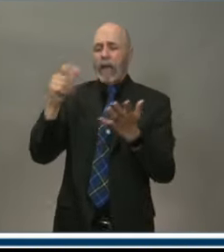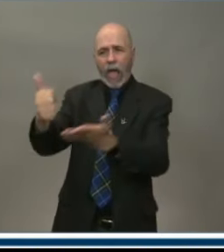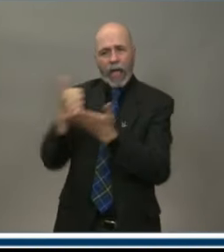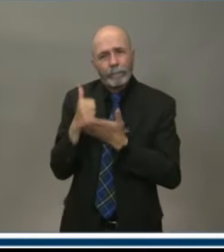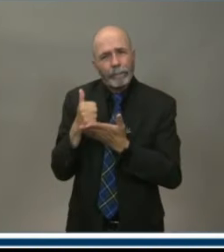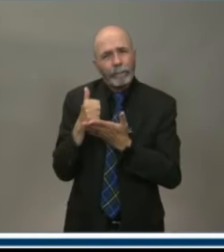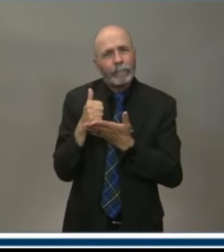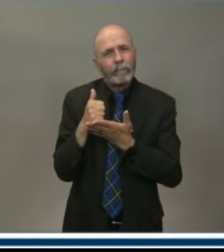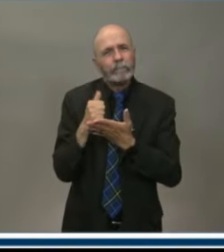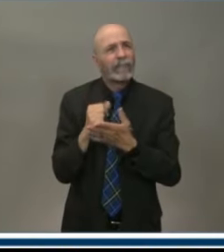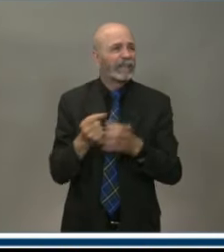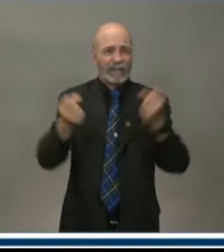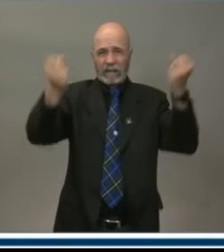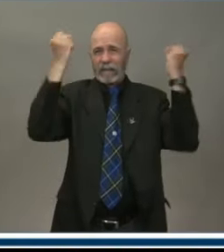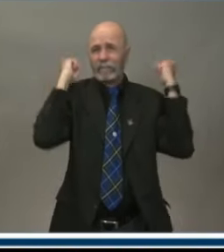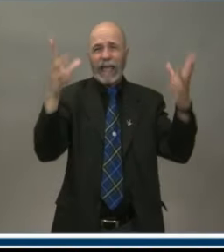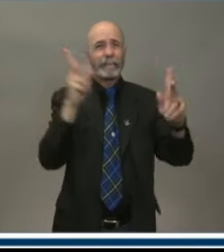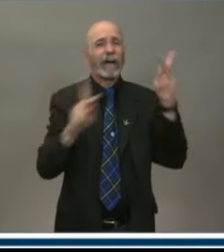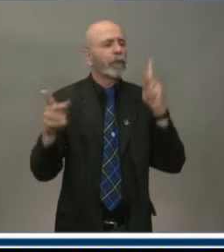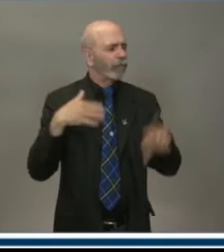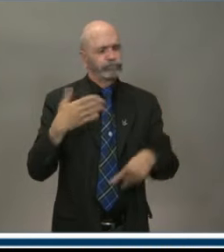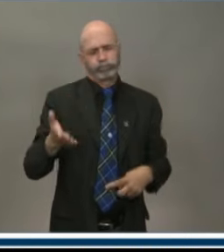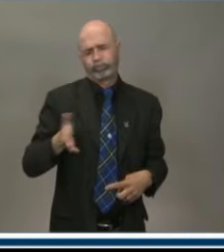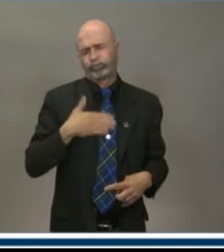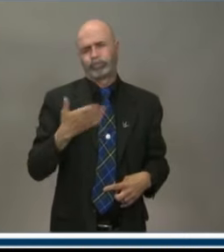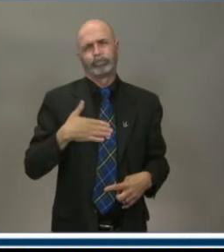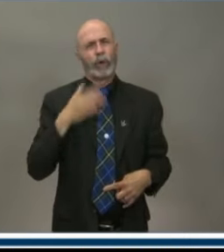there, and I would encourage people at